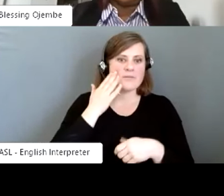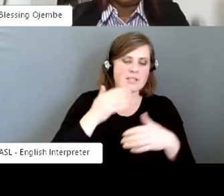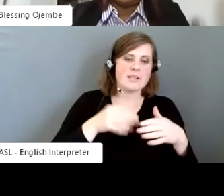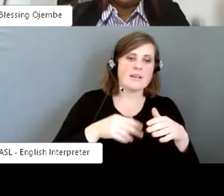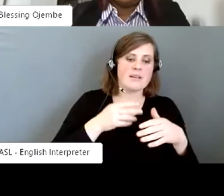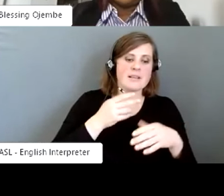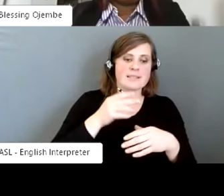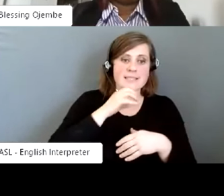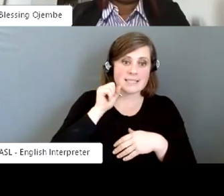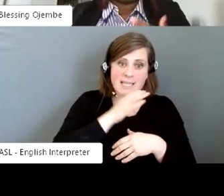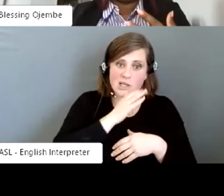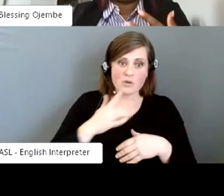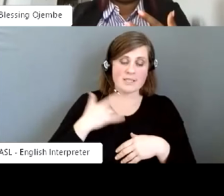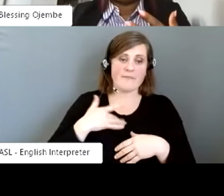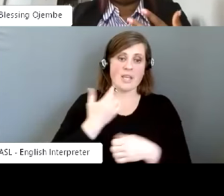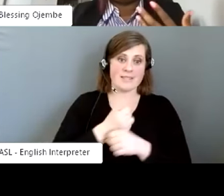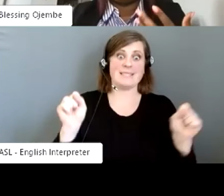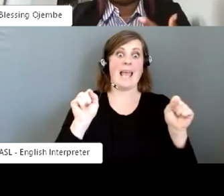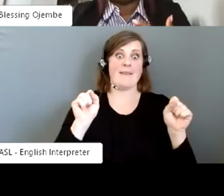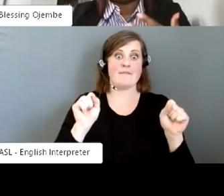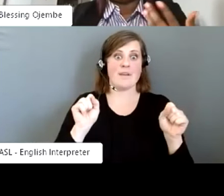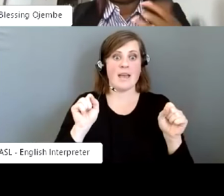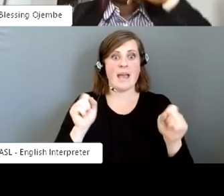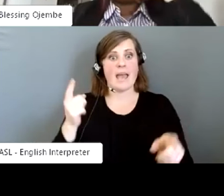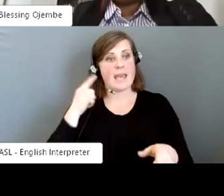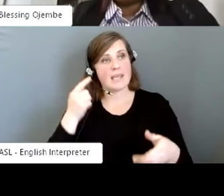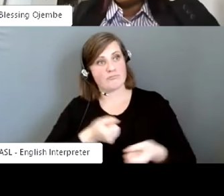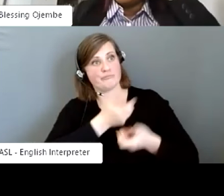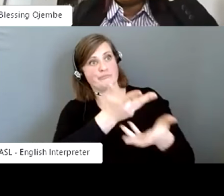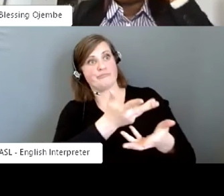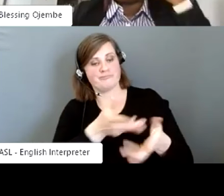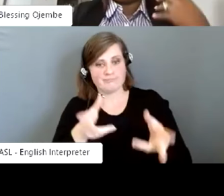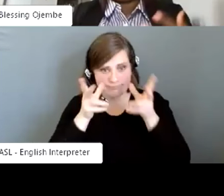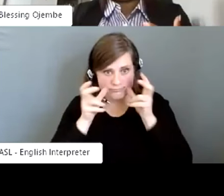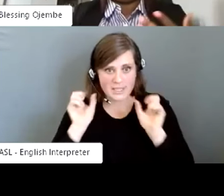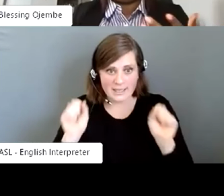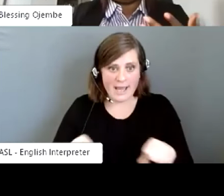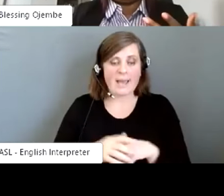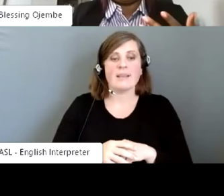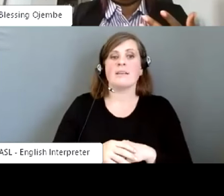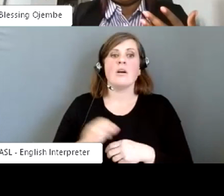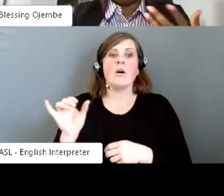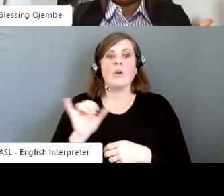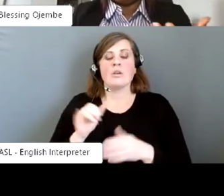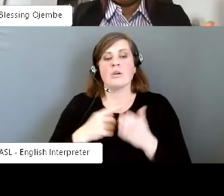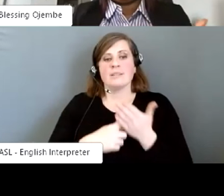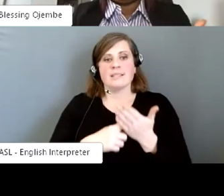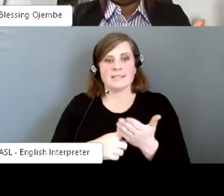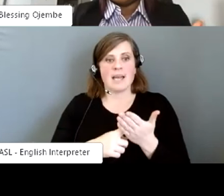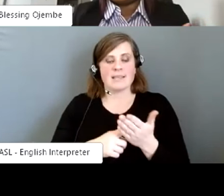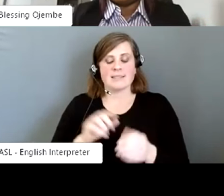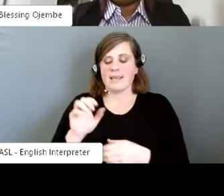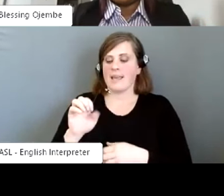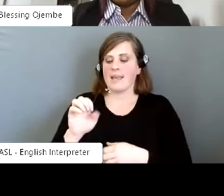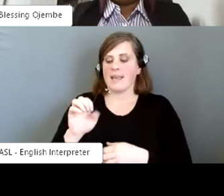feel heard. And I think when we begin to do this, it helps us to address the issue of elder abuse